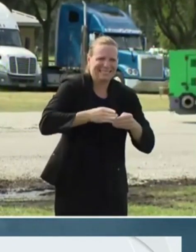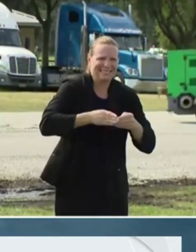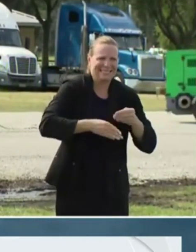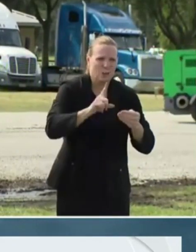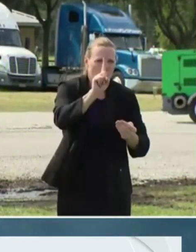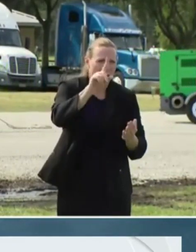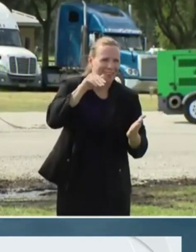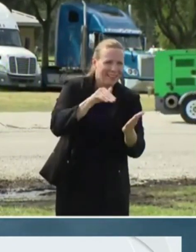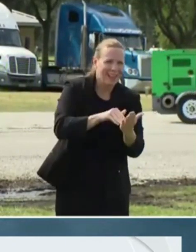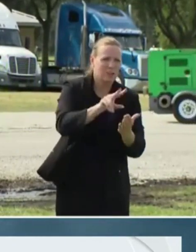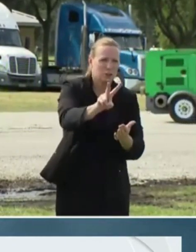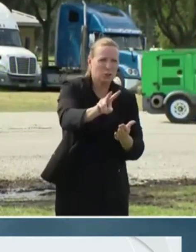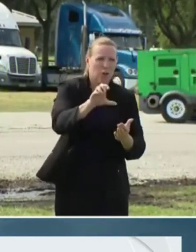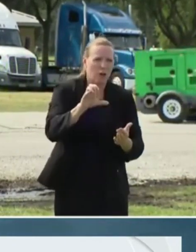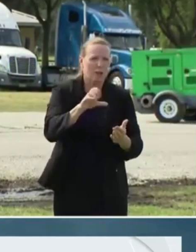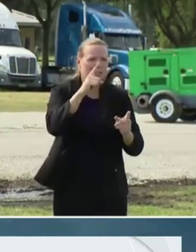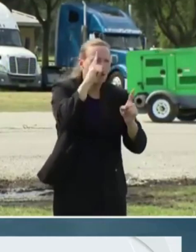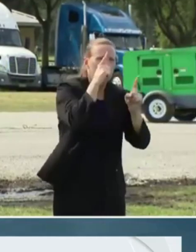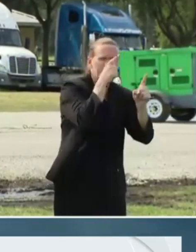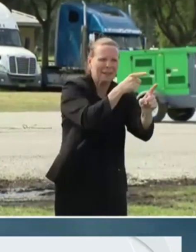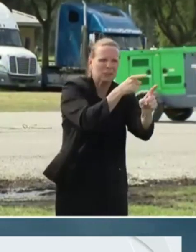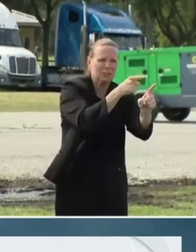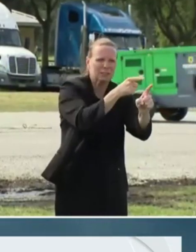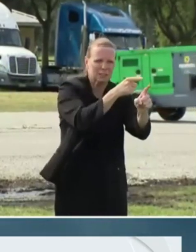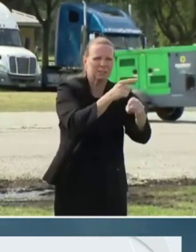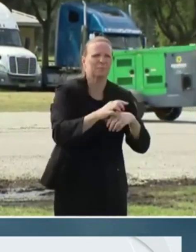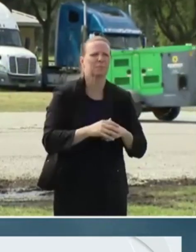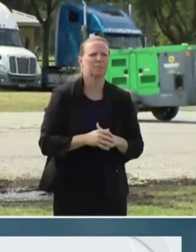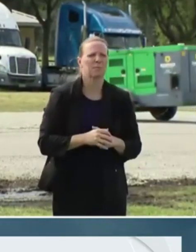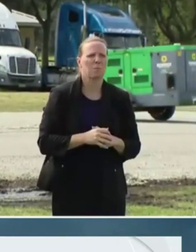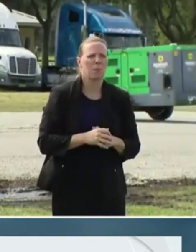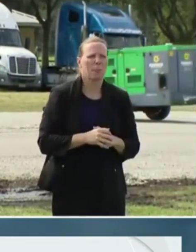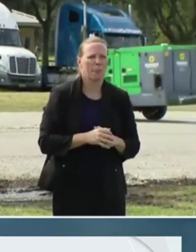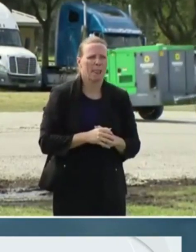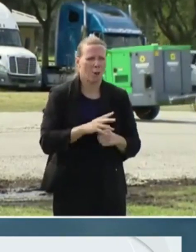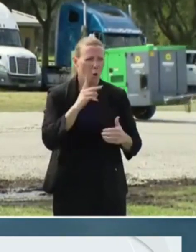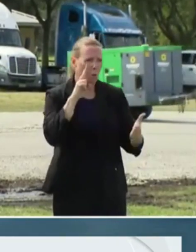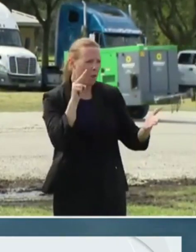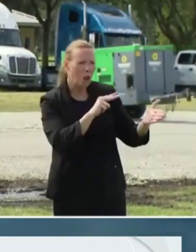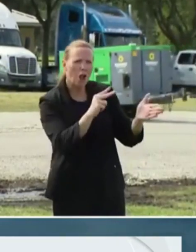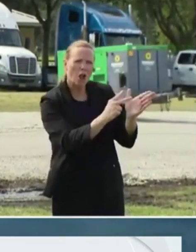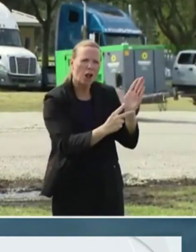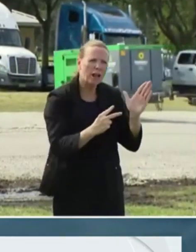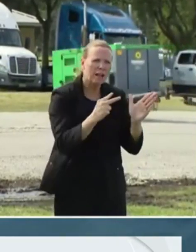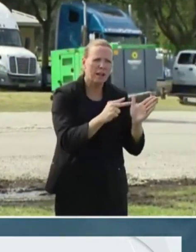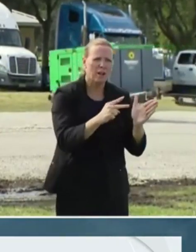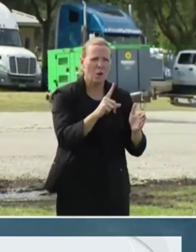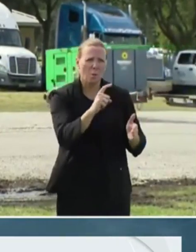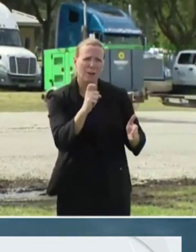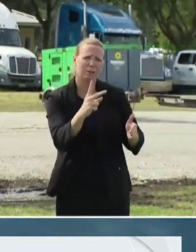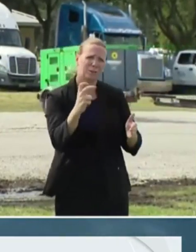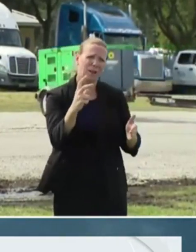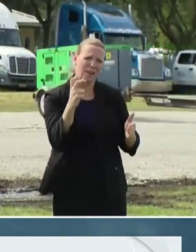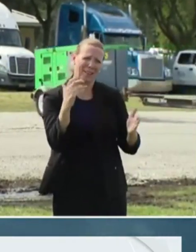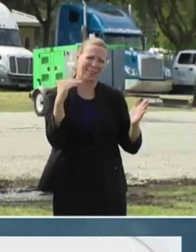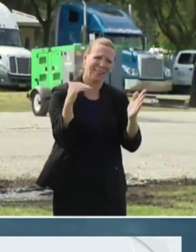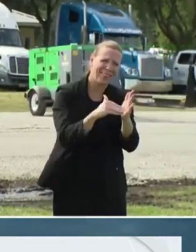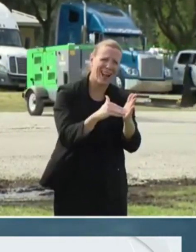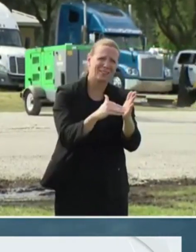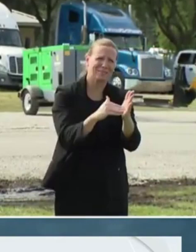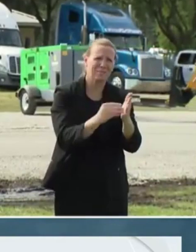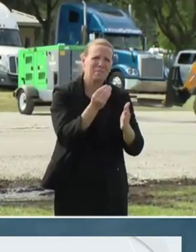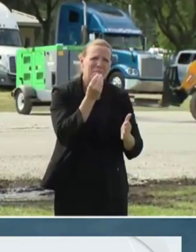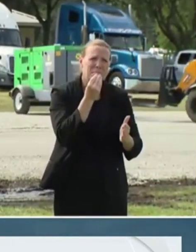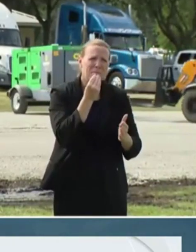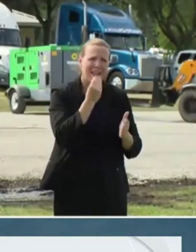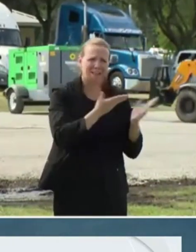missions. So far, you're looking at deploying hundreds of thousands of shelf-stable meals, hundreds of thousands